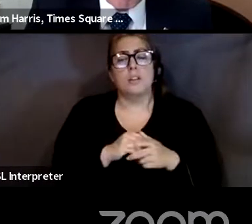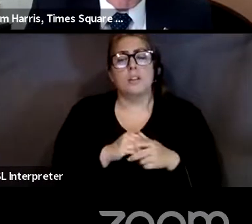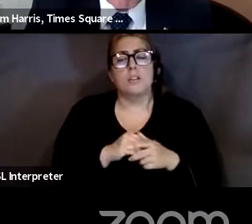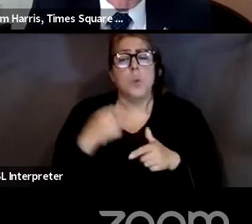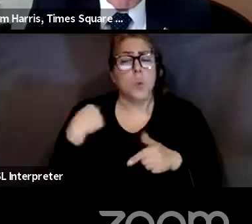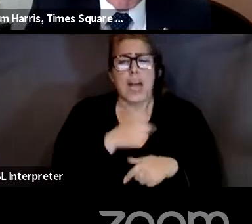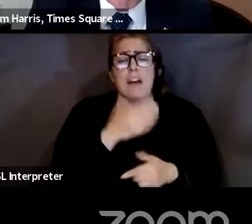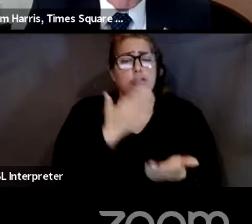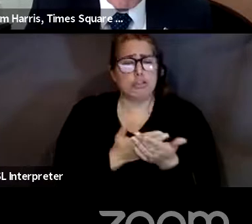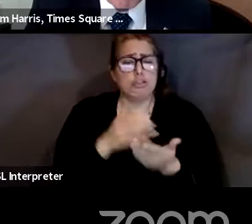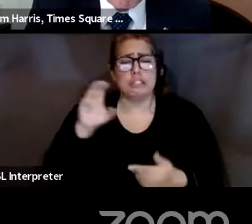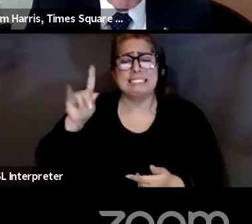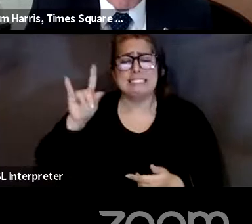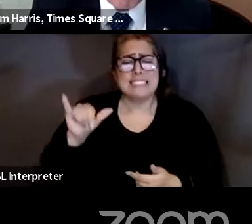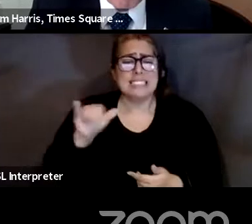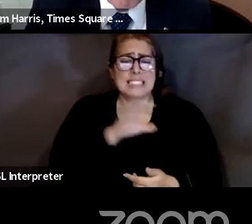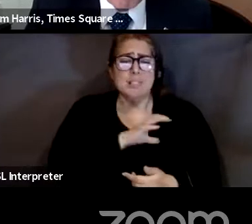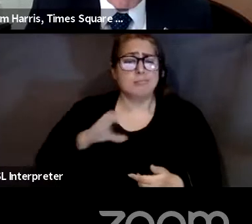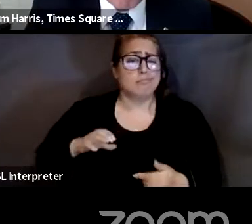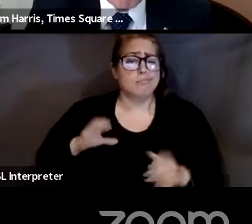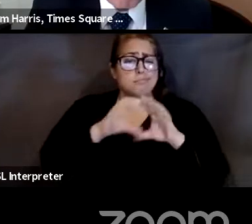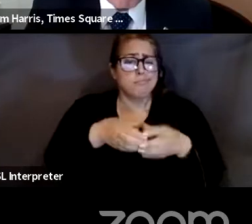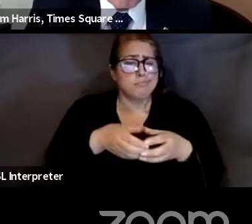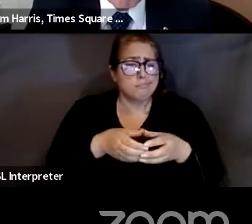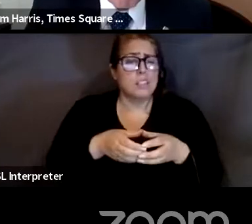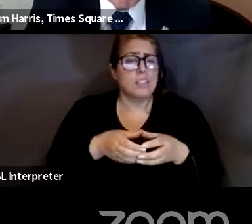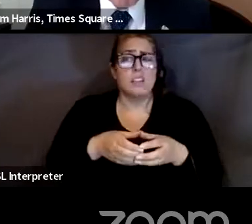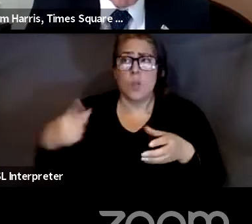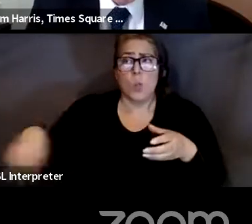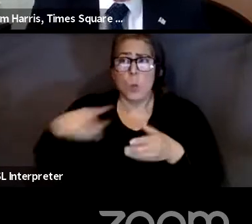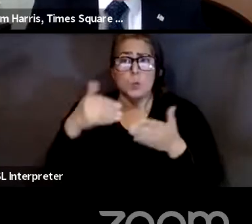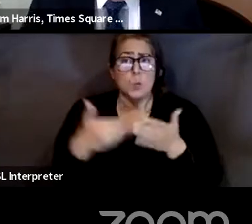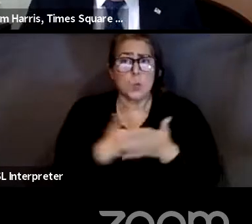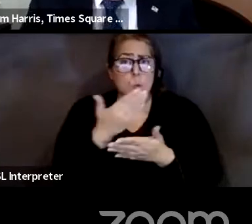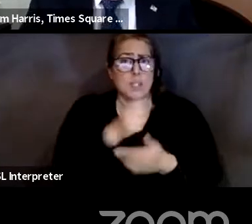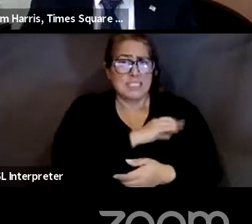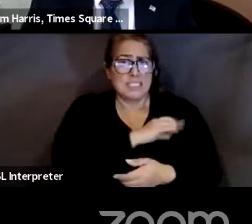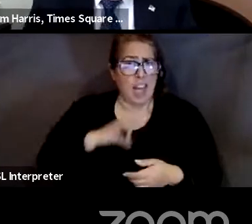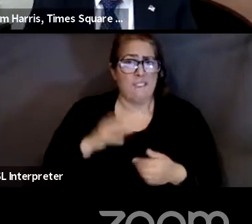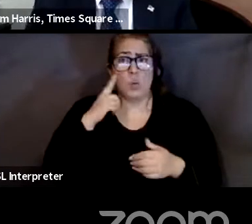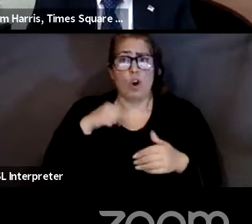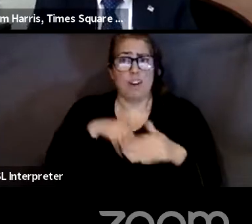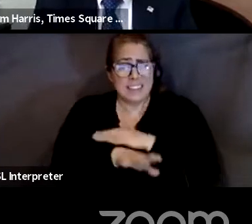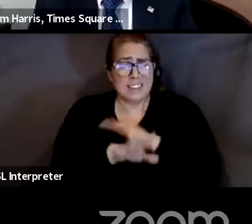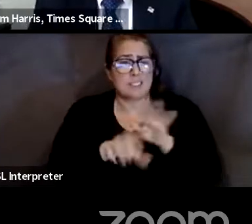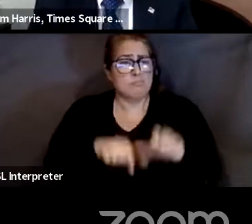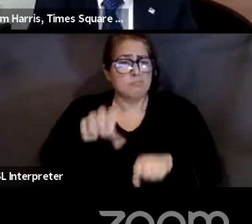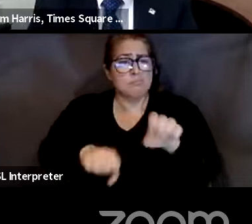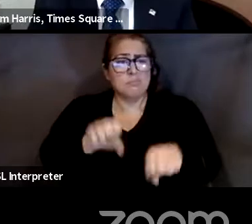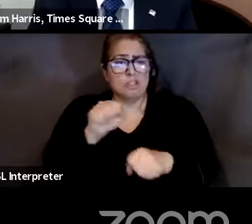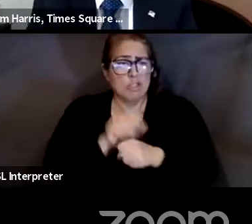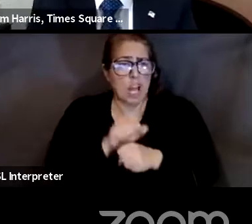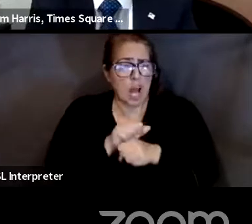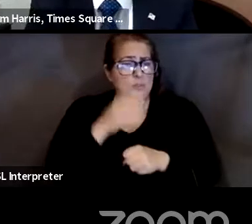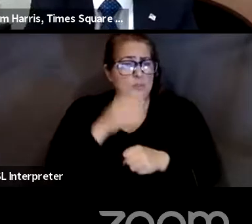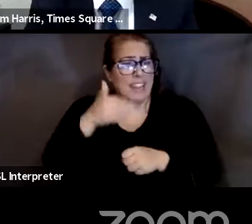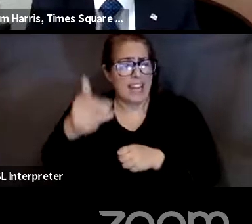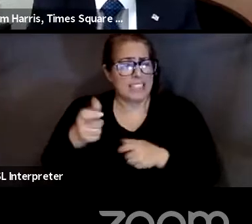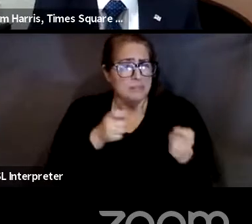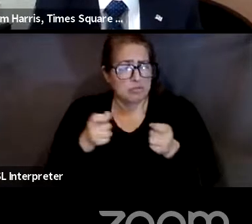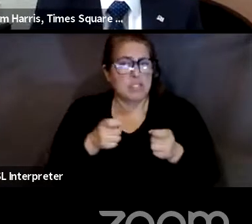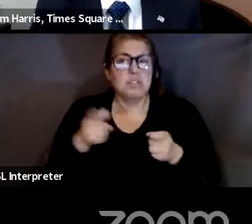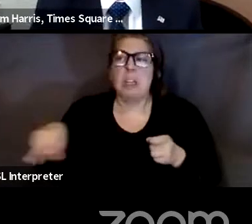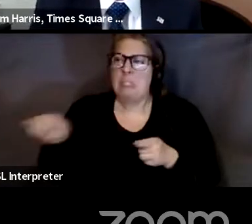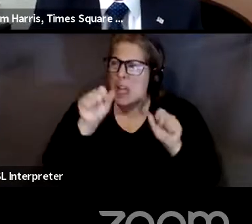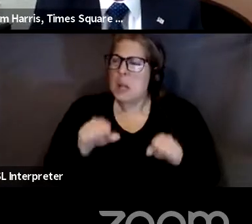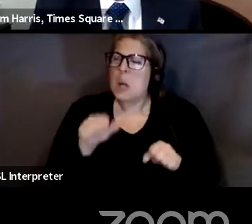city council, many that are coming into office in the next administration. I think collectively that they can work